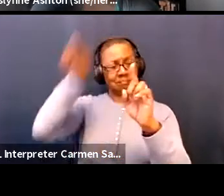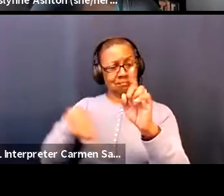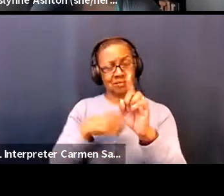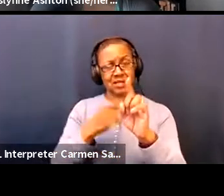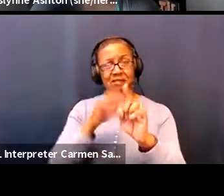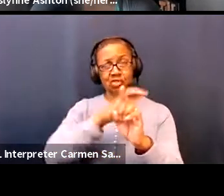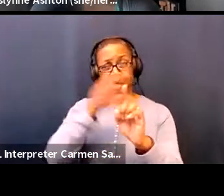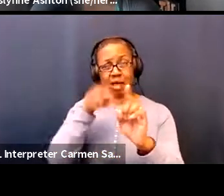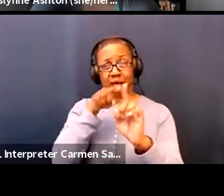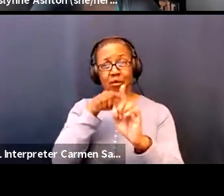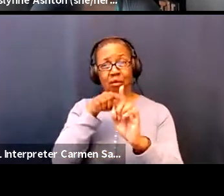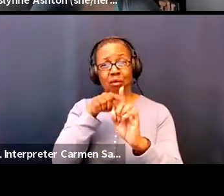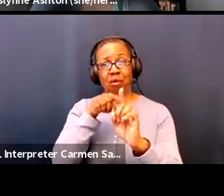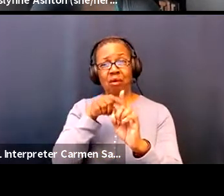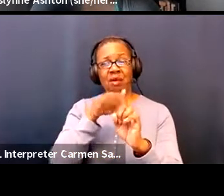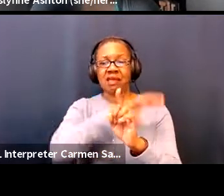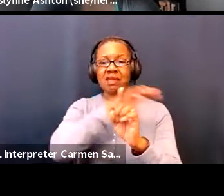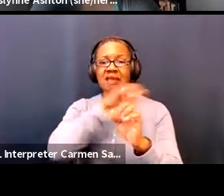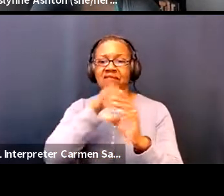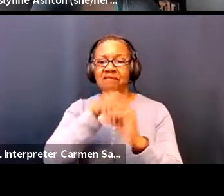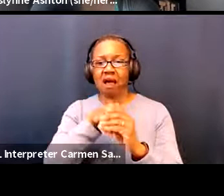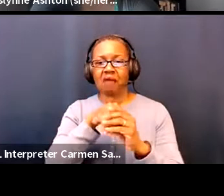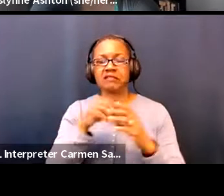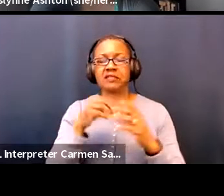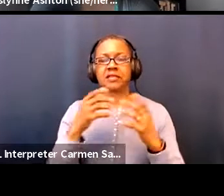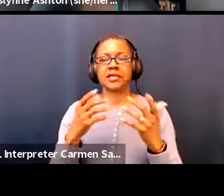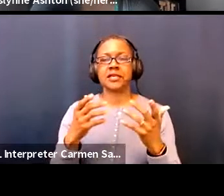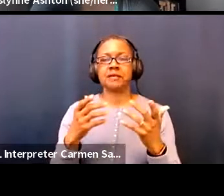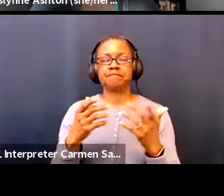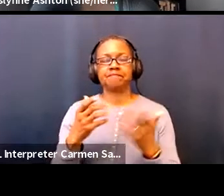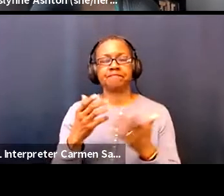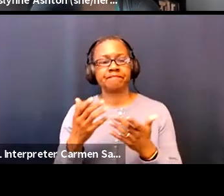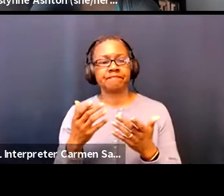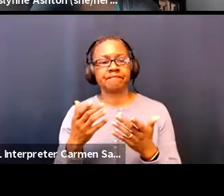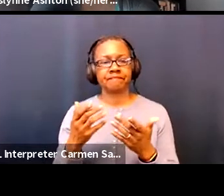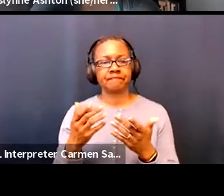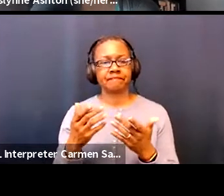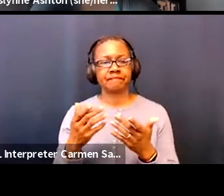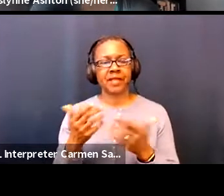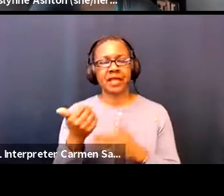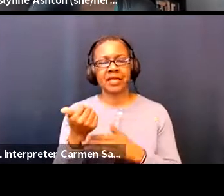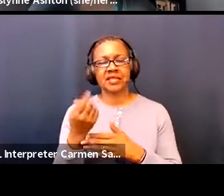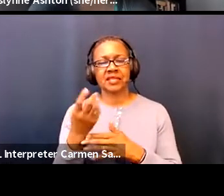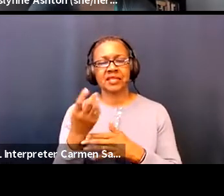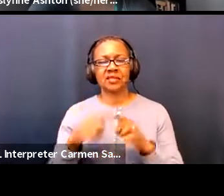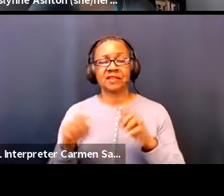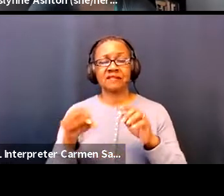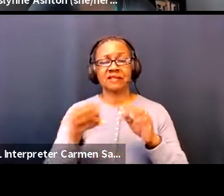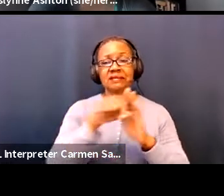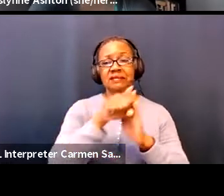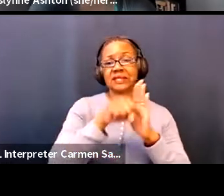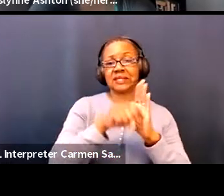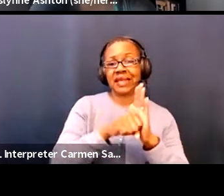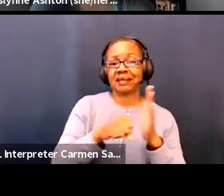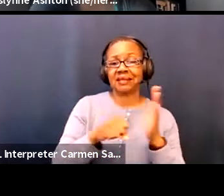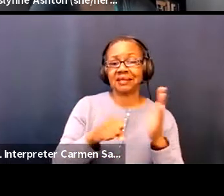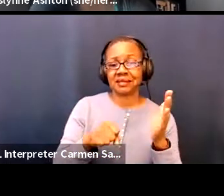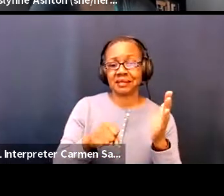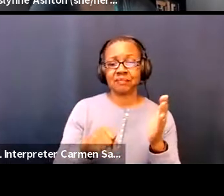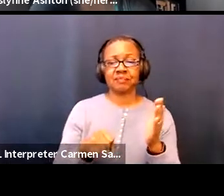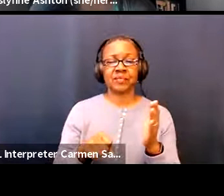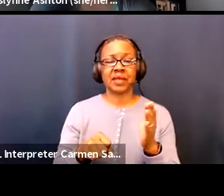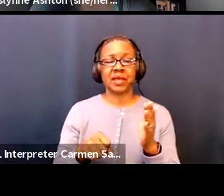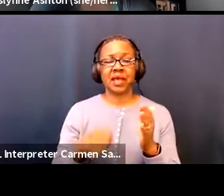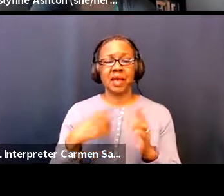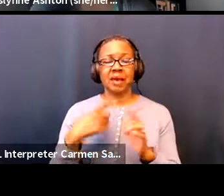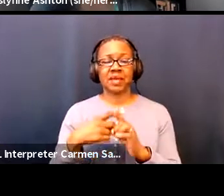that involves sort of several states, obviously, and